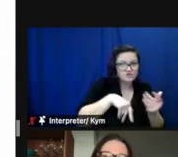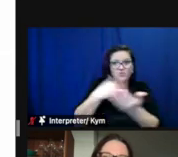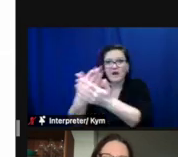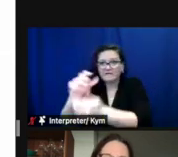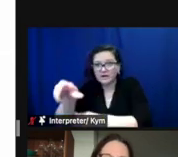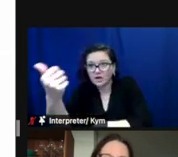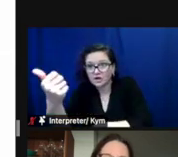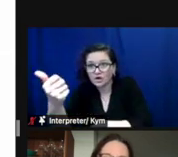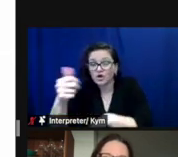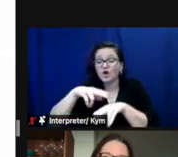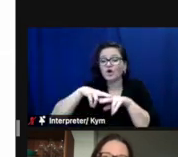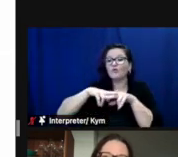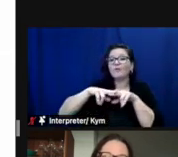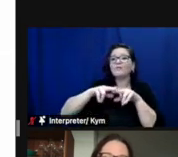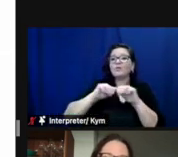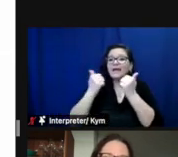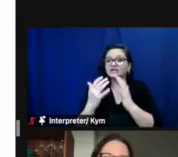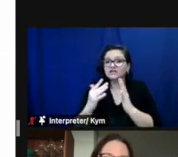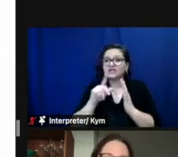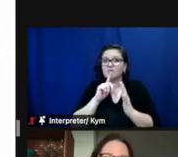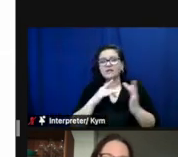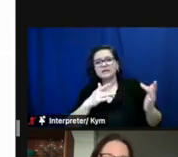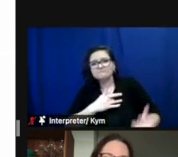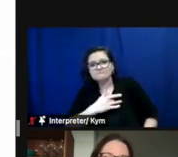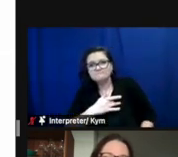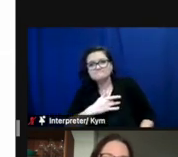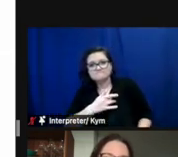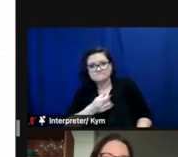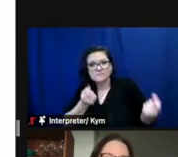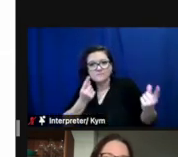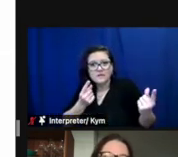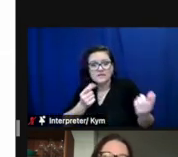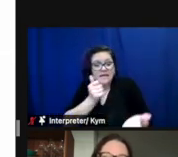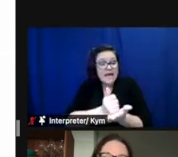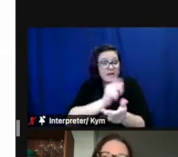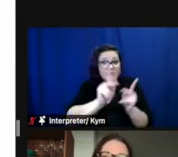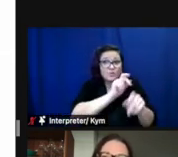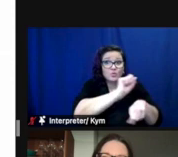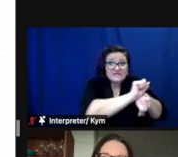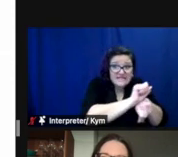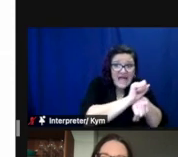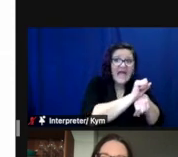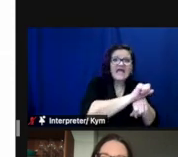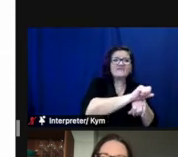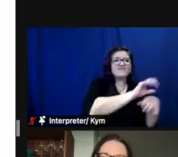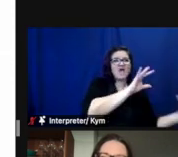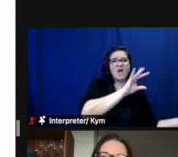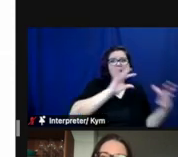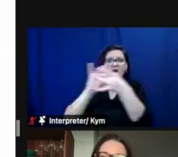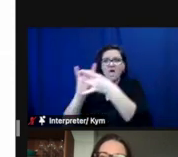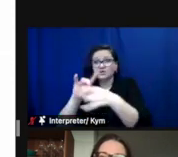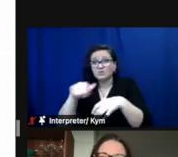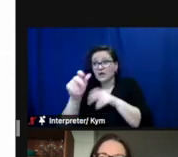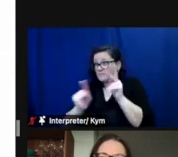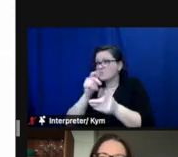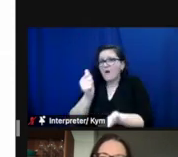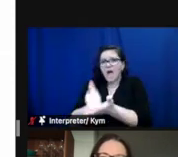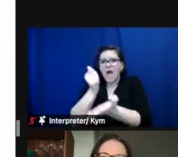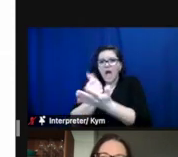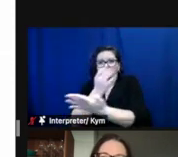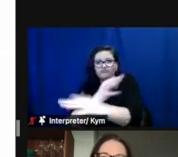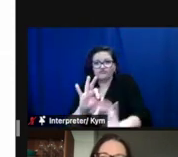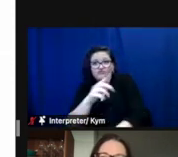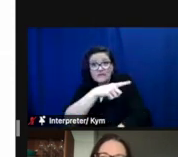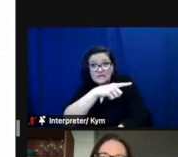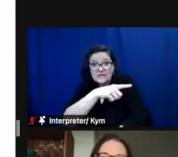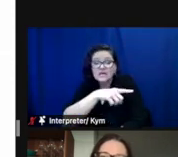who sympathized and they connected enslaved people to other people who could help them get out of slavery. The station masters